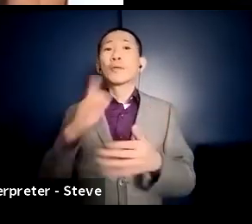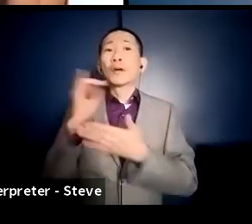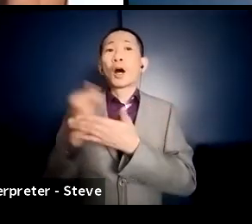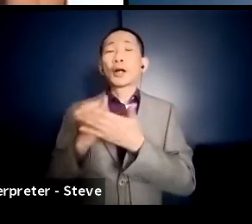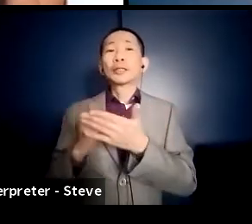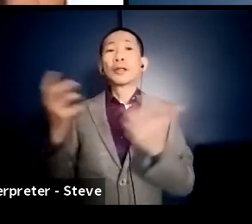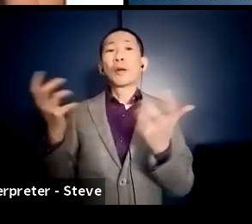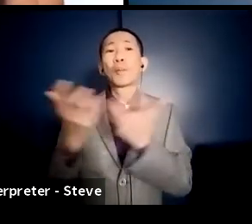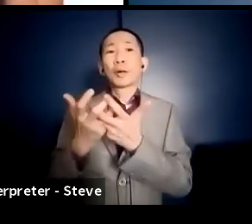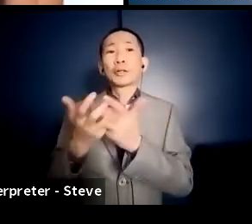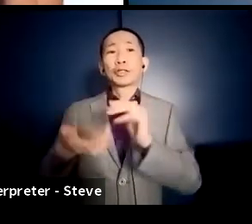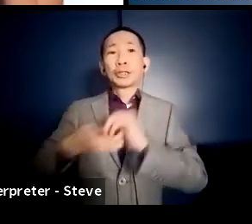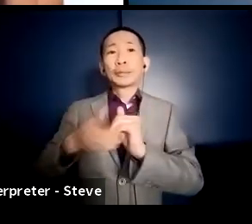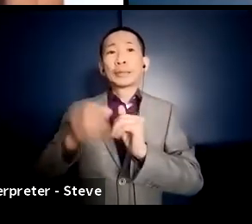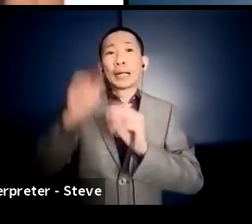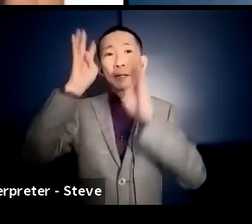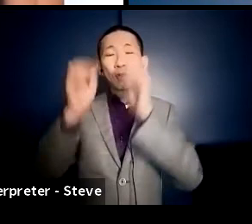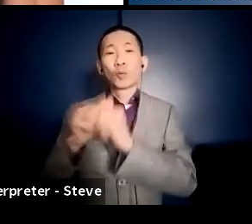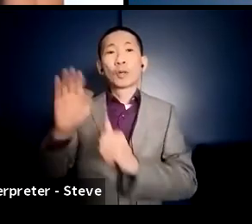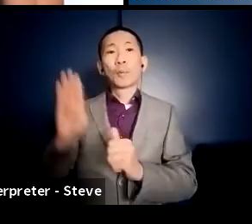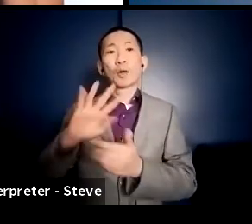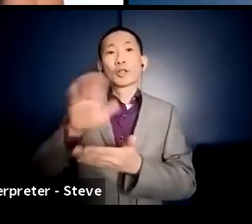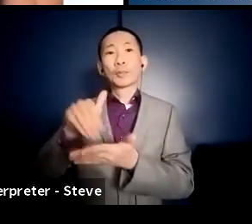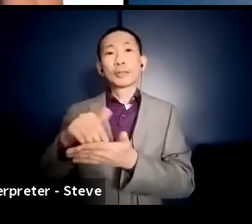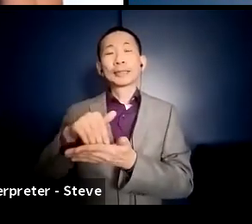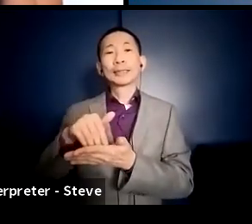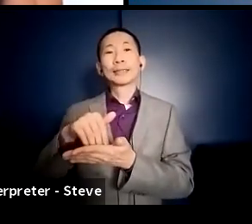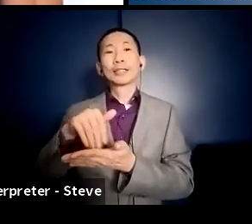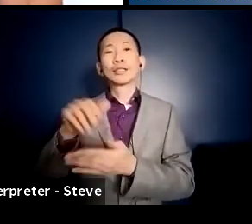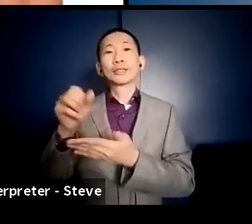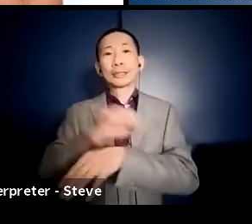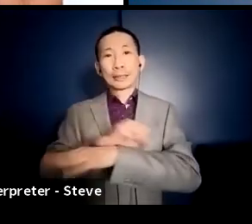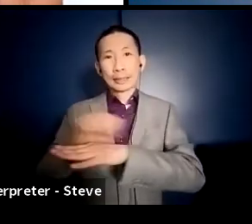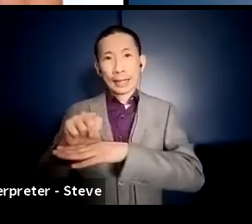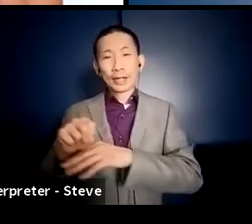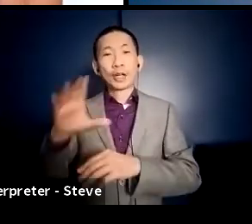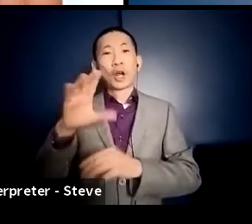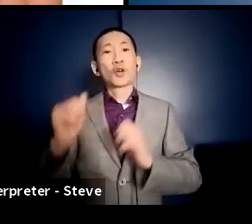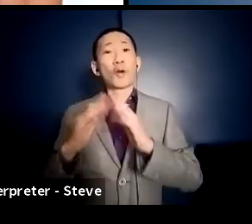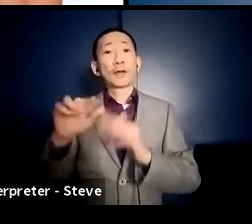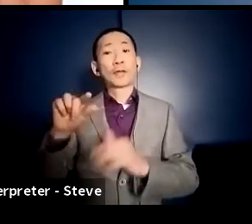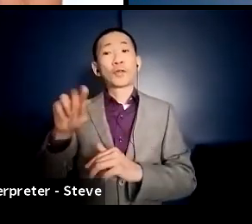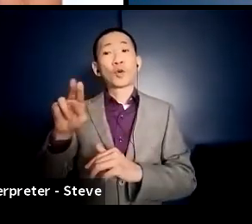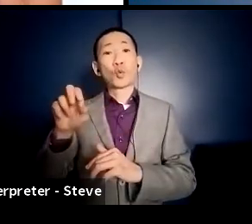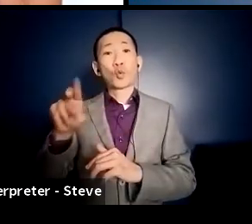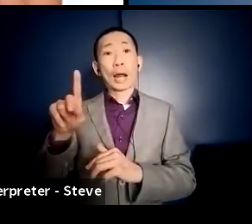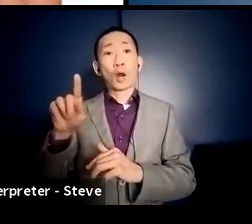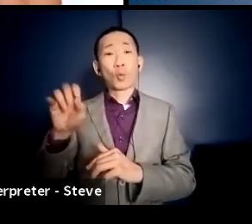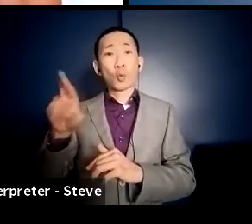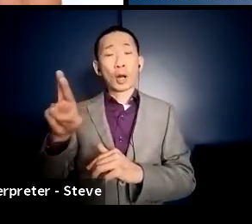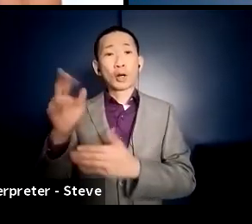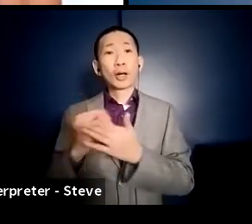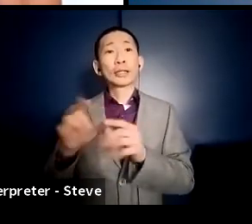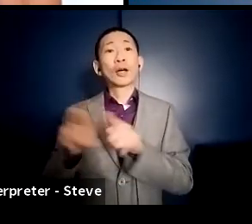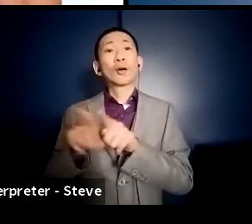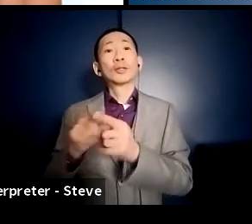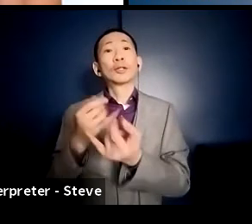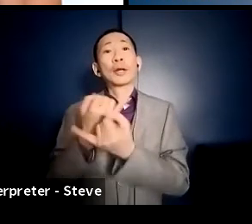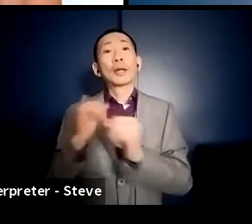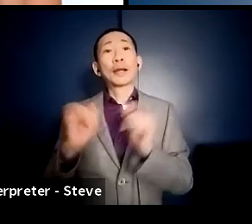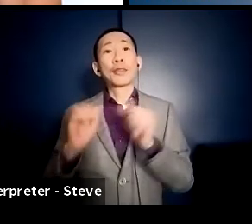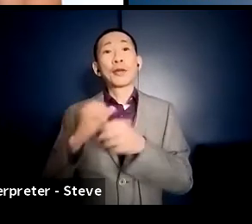Artistic Partnerships and Innovation at Baltimore Center Stage, co-founder of Groundwater Arts, and also an independent theater maker. And I will pass